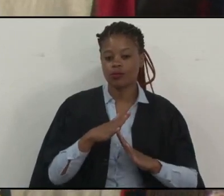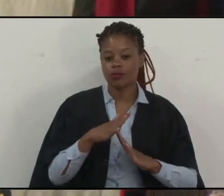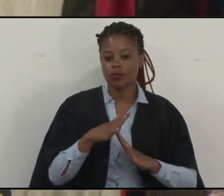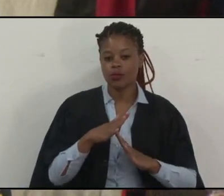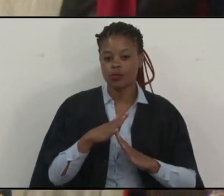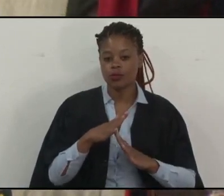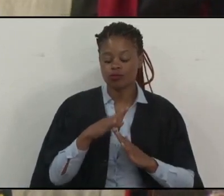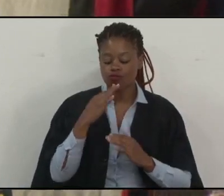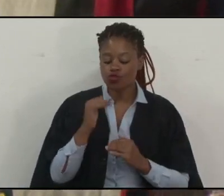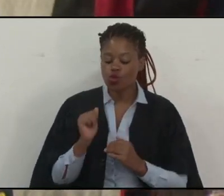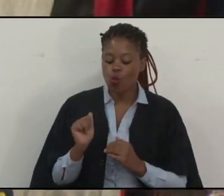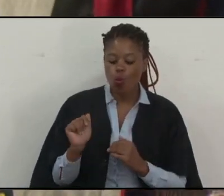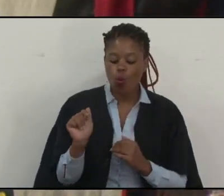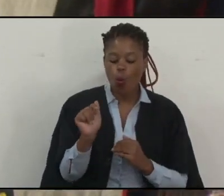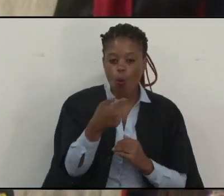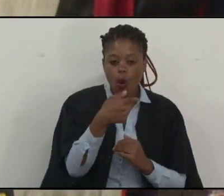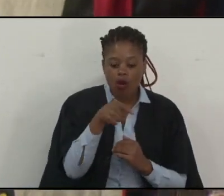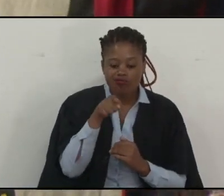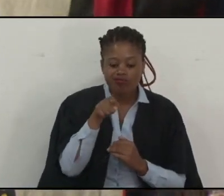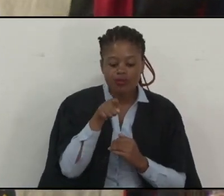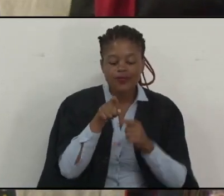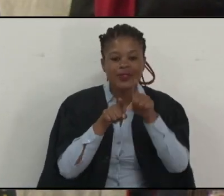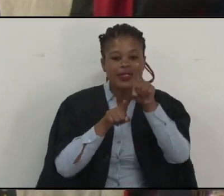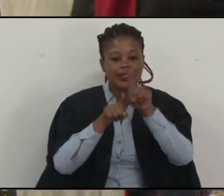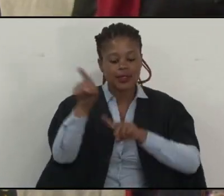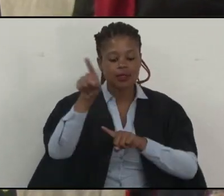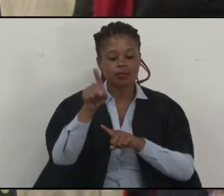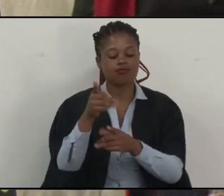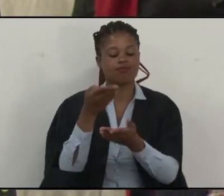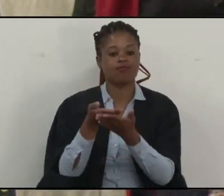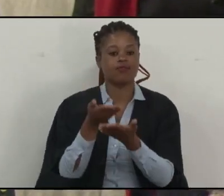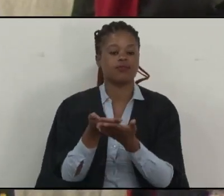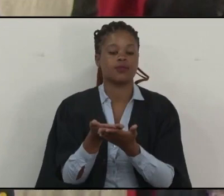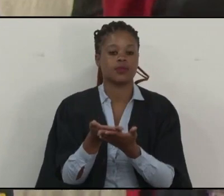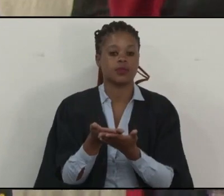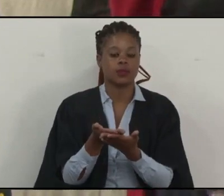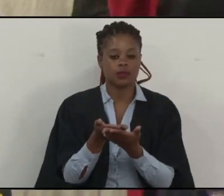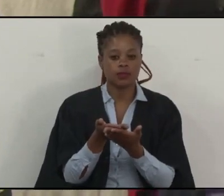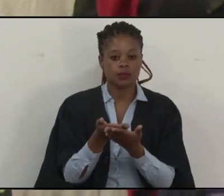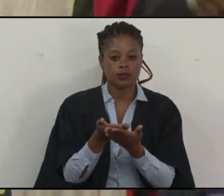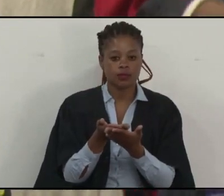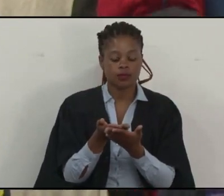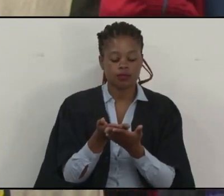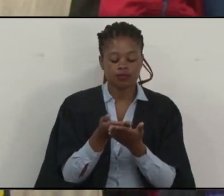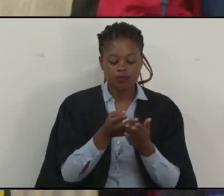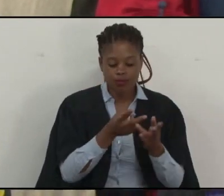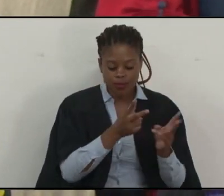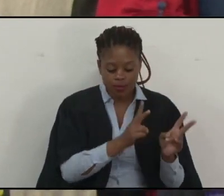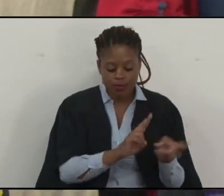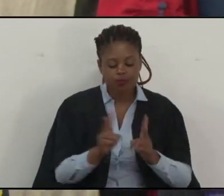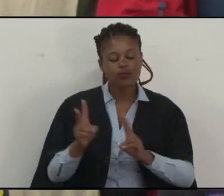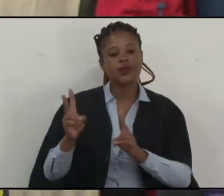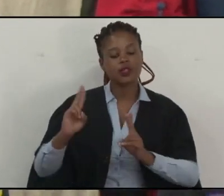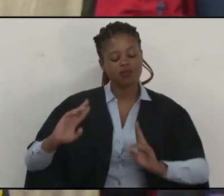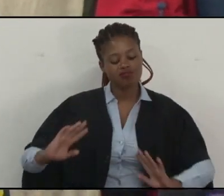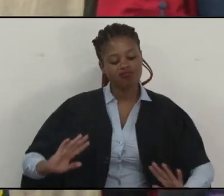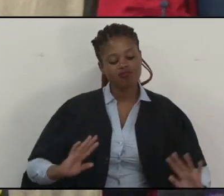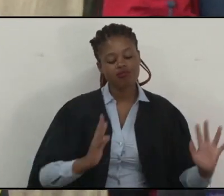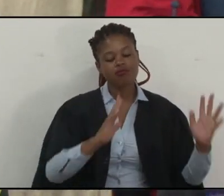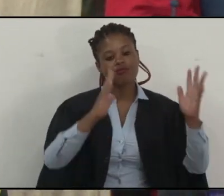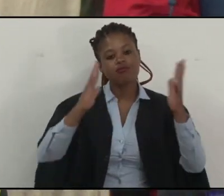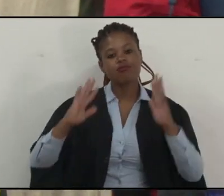and tenacity, that with all of that, success is possible. So once again,